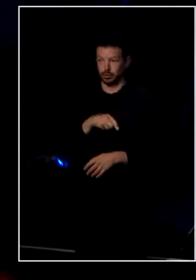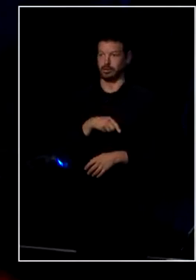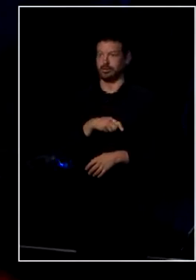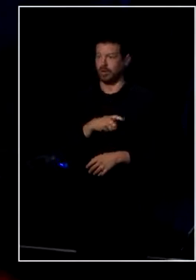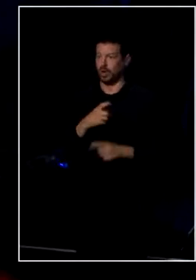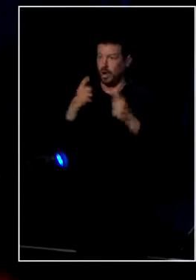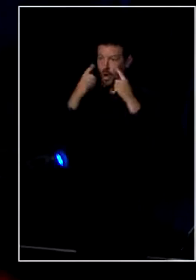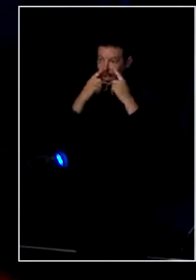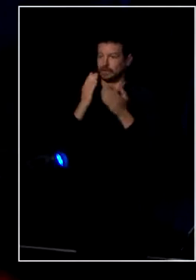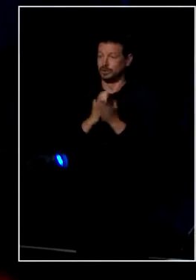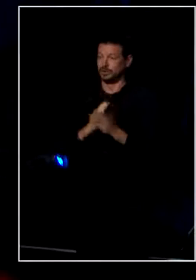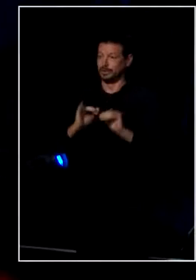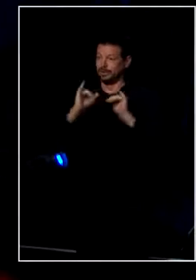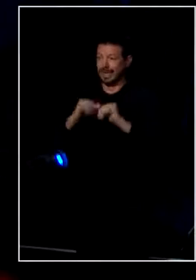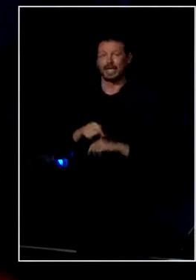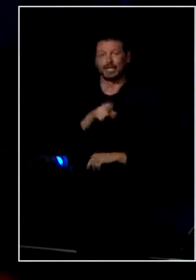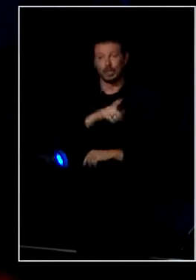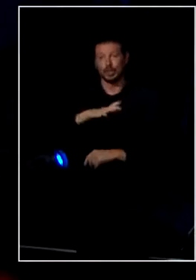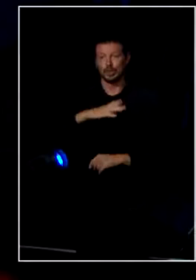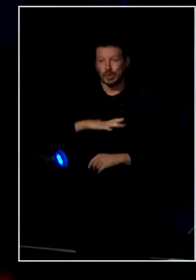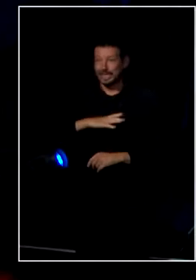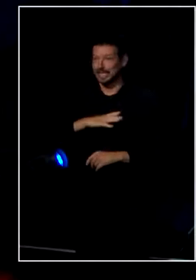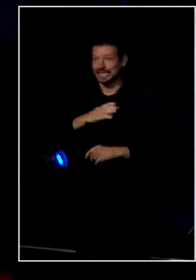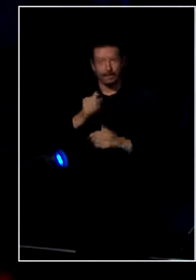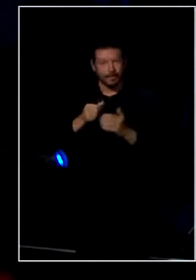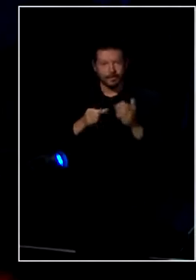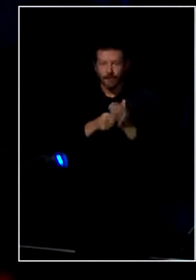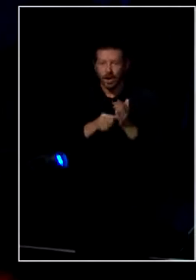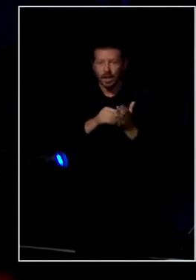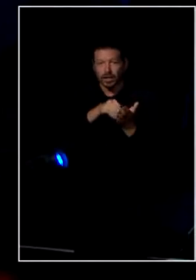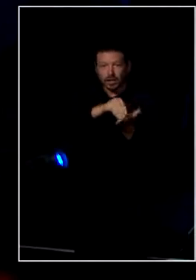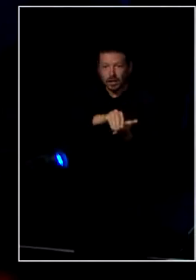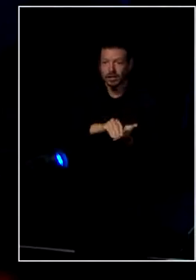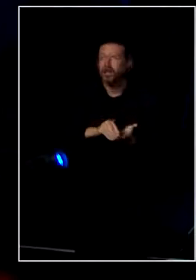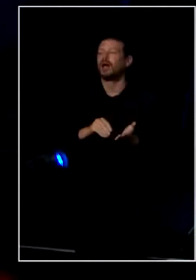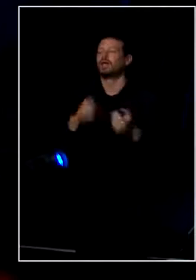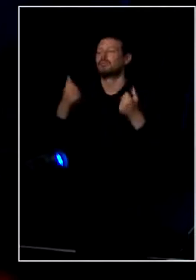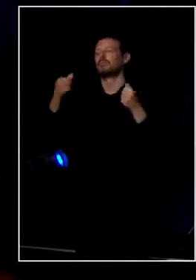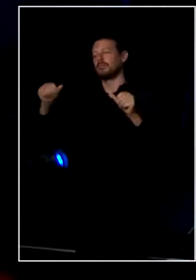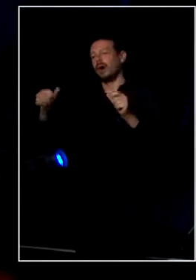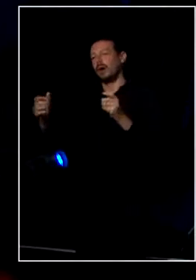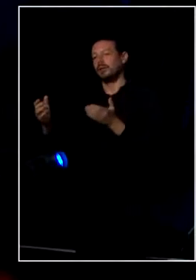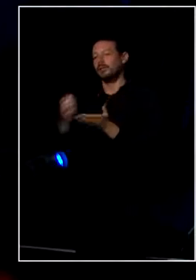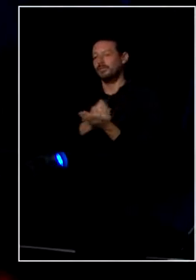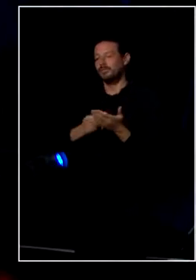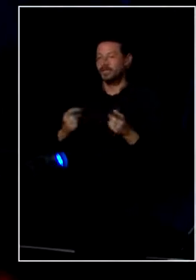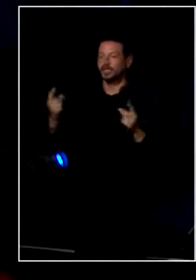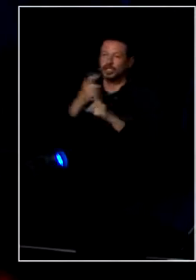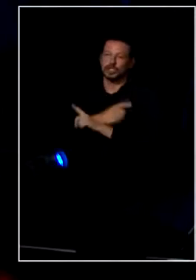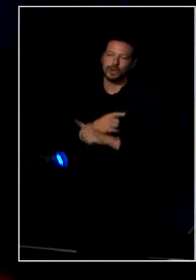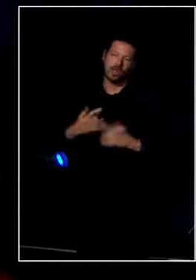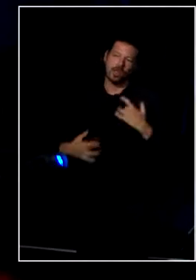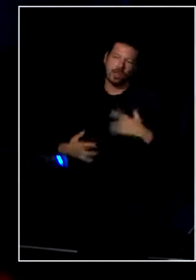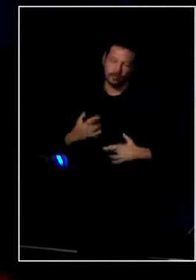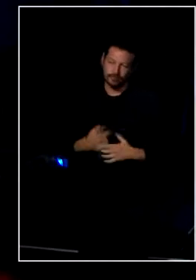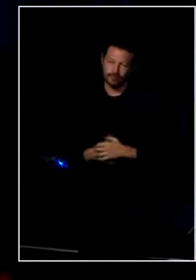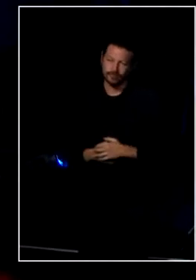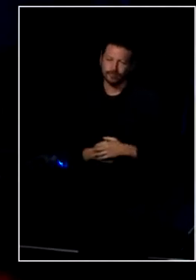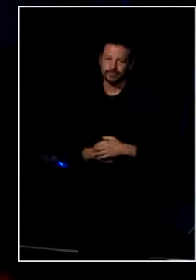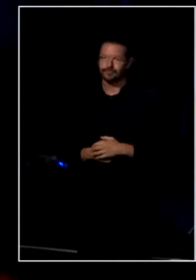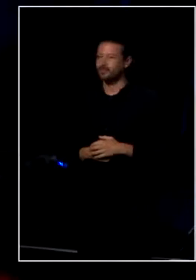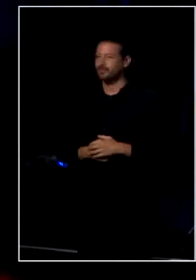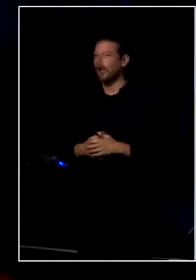bad. You are going to need some financial assistance. And that was when I got it, and it changed my life. Because I was no